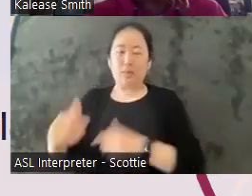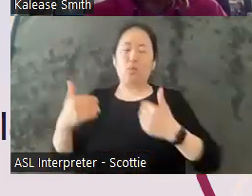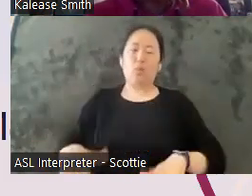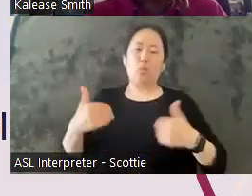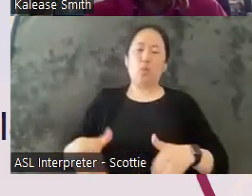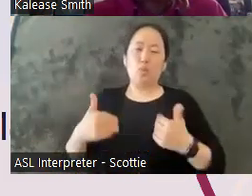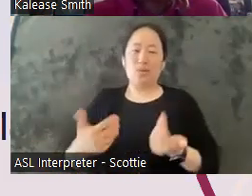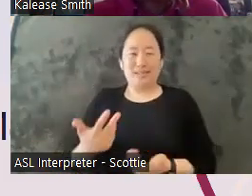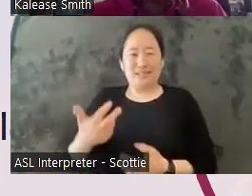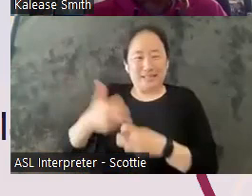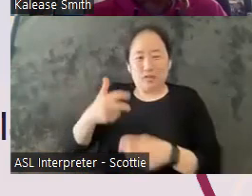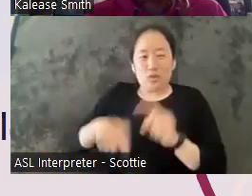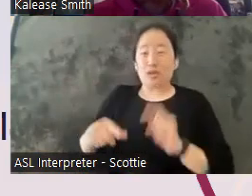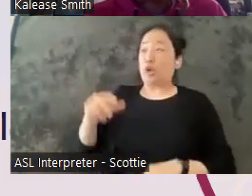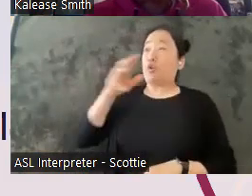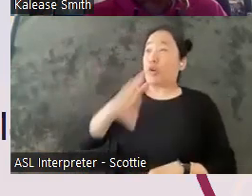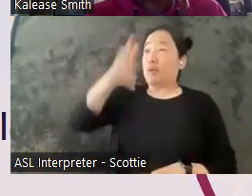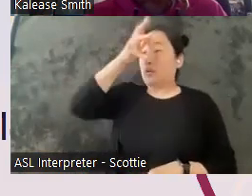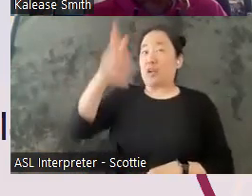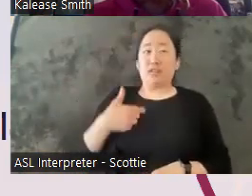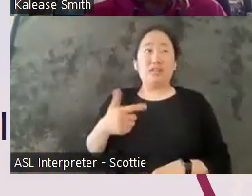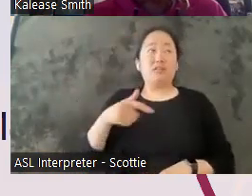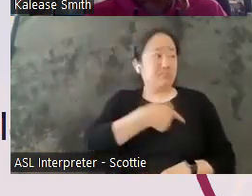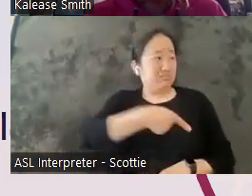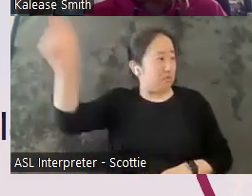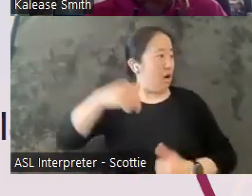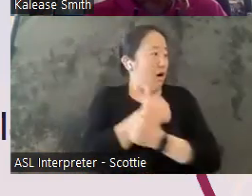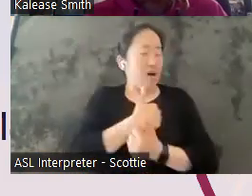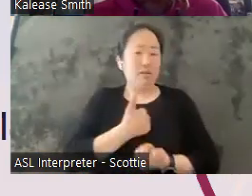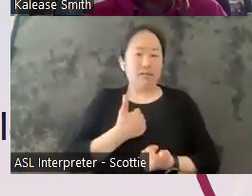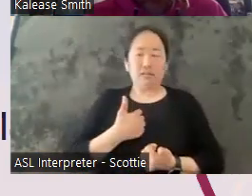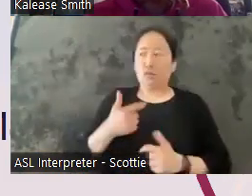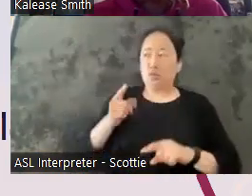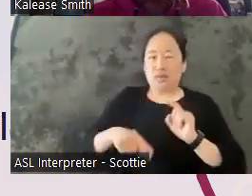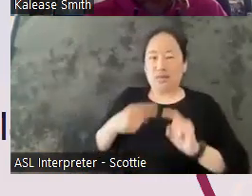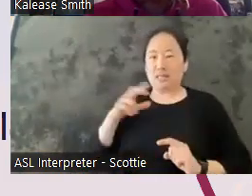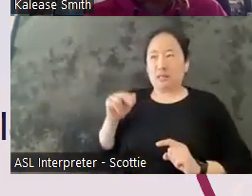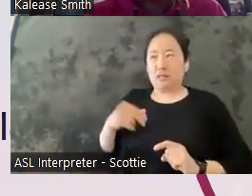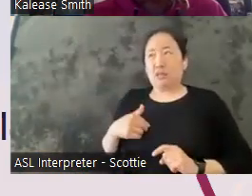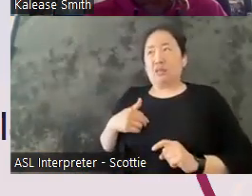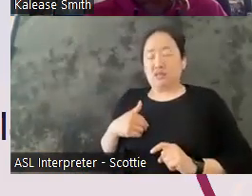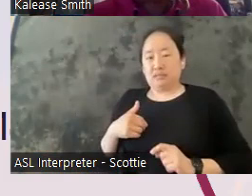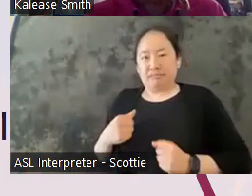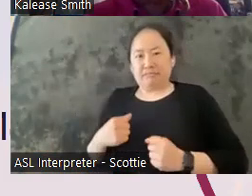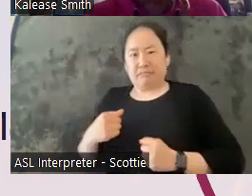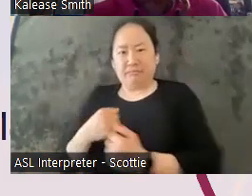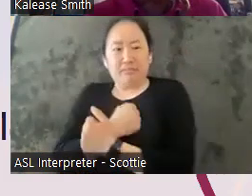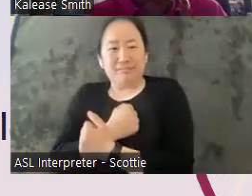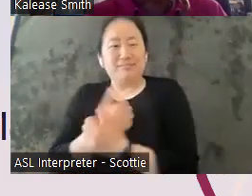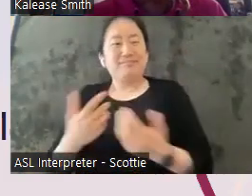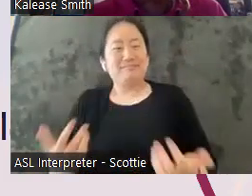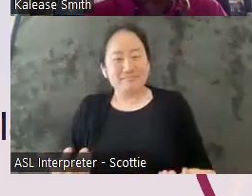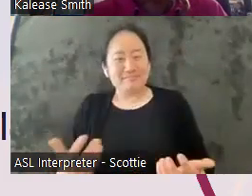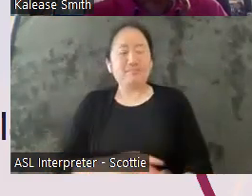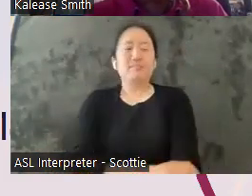well. And so I think if you are a parent or guardian who is trying to have conversations early with your own children,